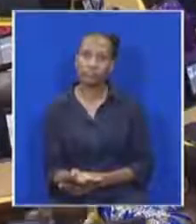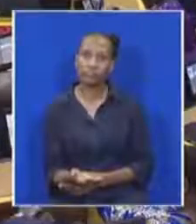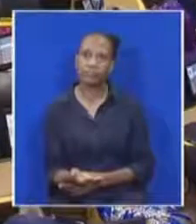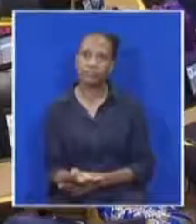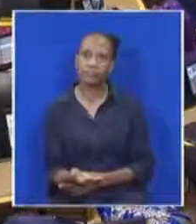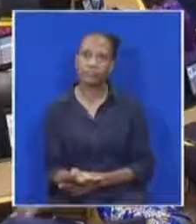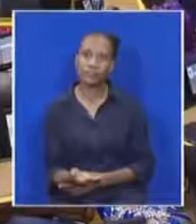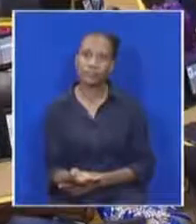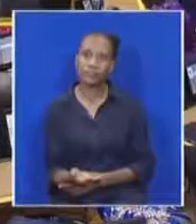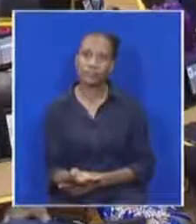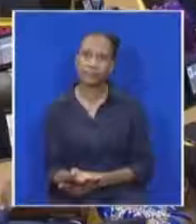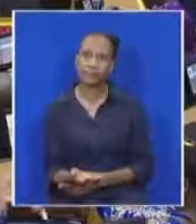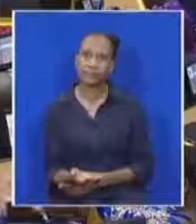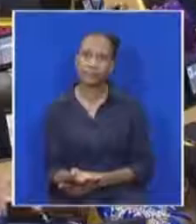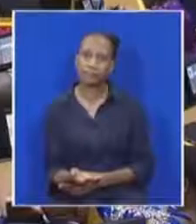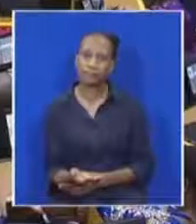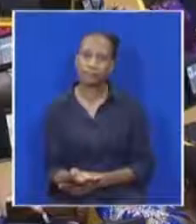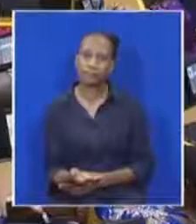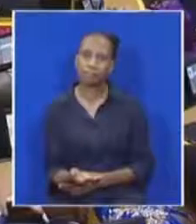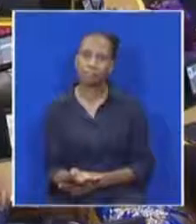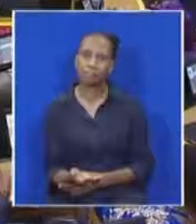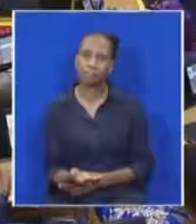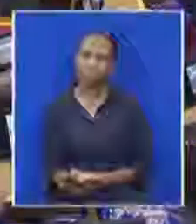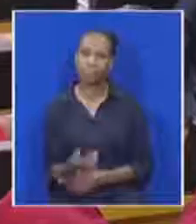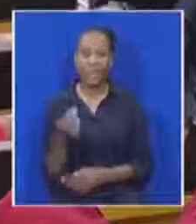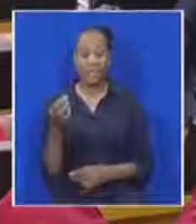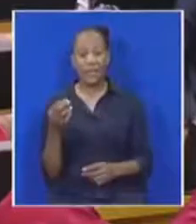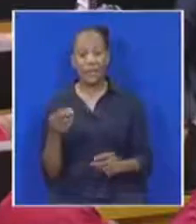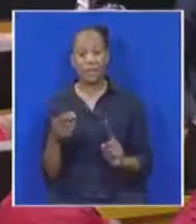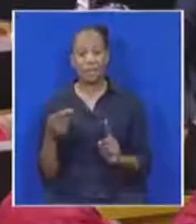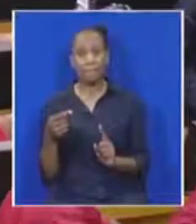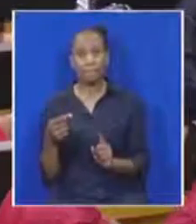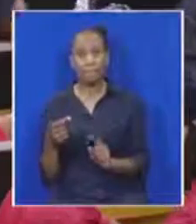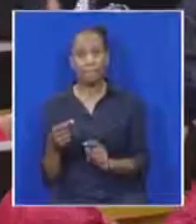streets and say that he must come and address a party.